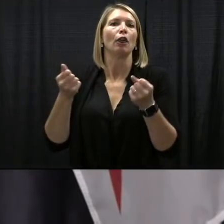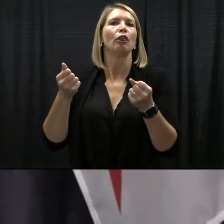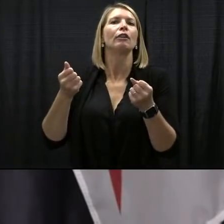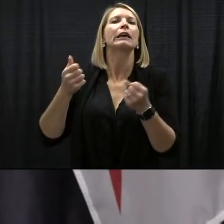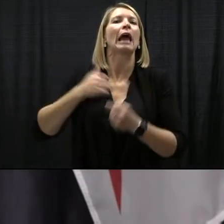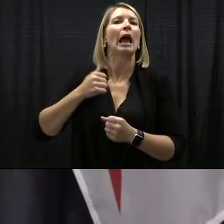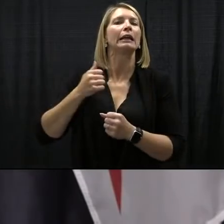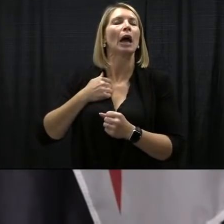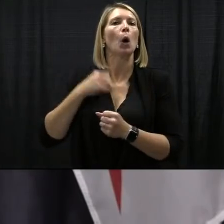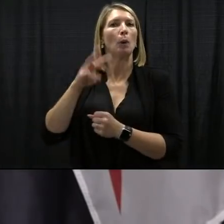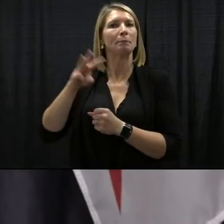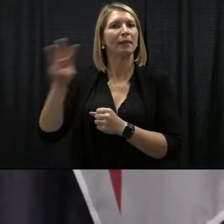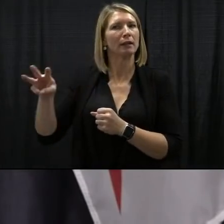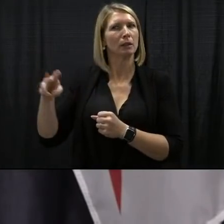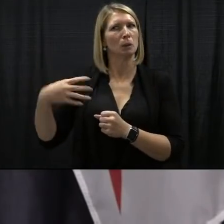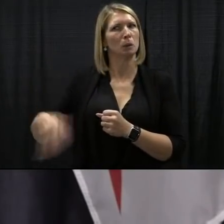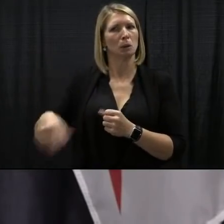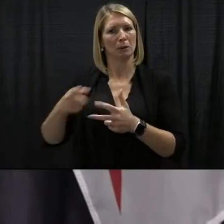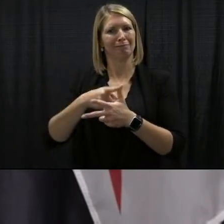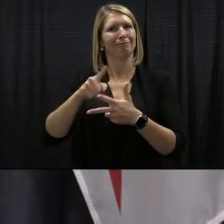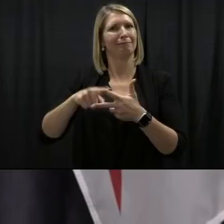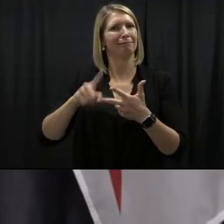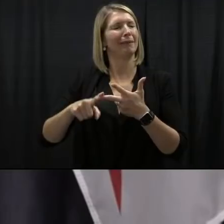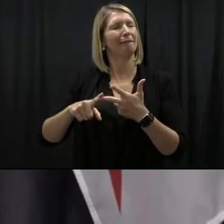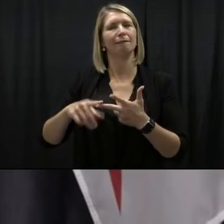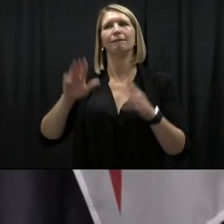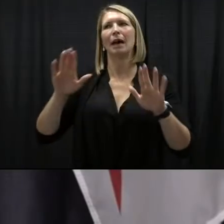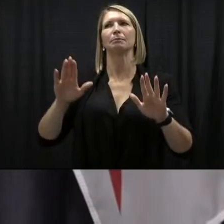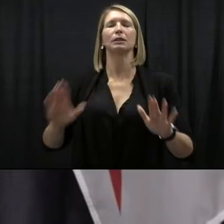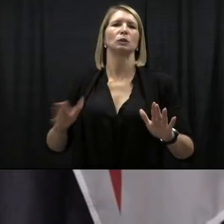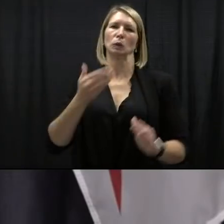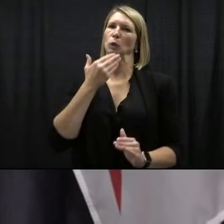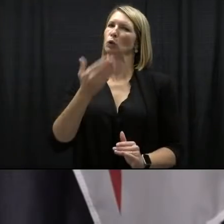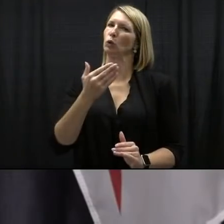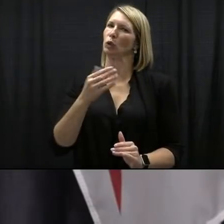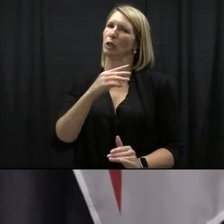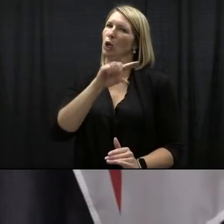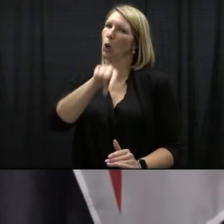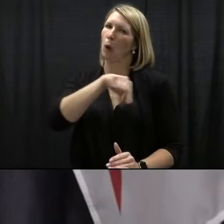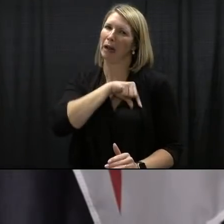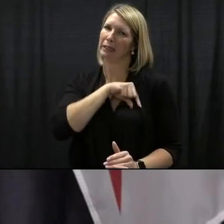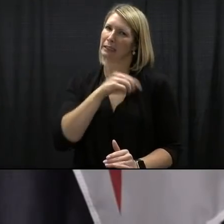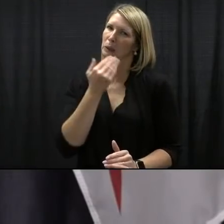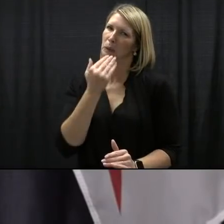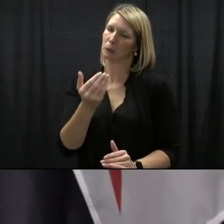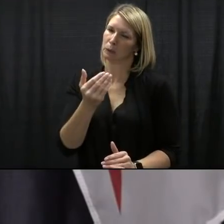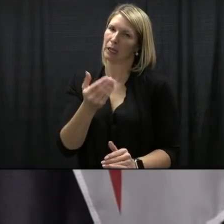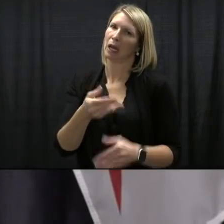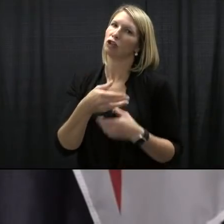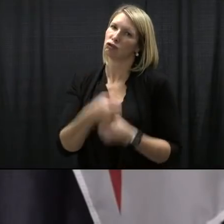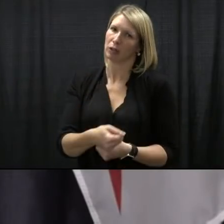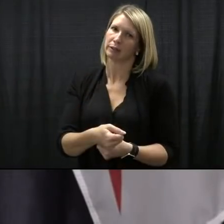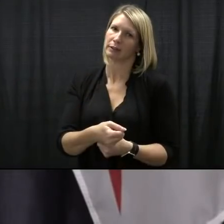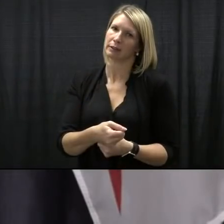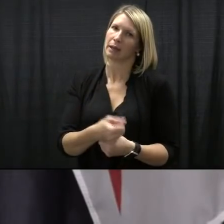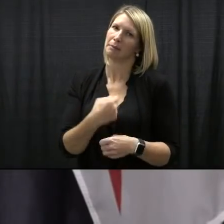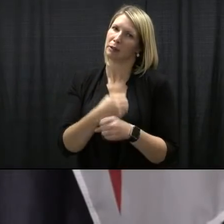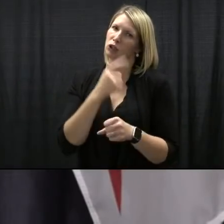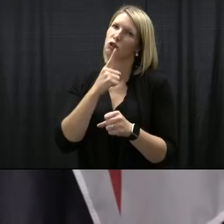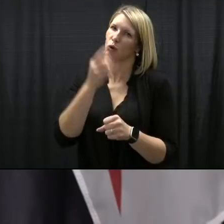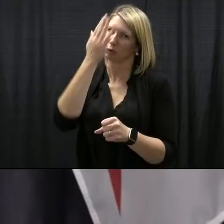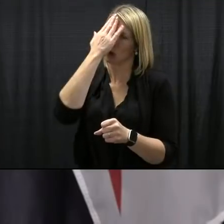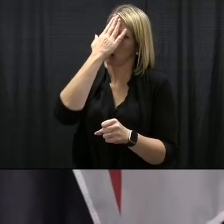institutions will provide you with state-of-the-art, up-to-date information. I'd just like to close, Premier, by saying really